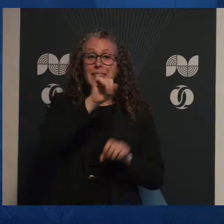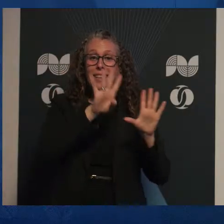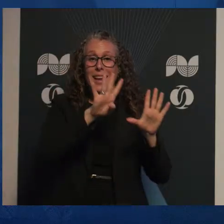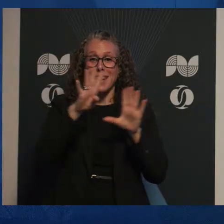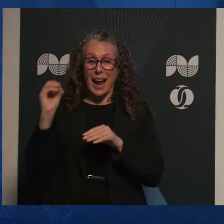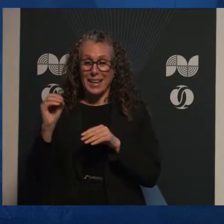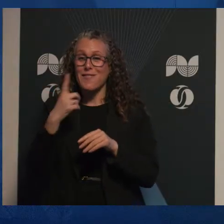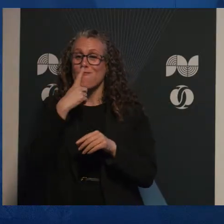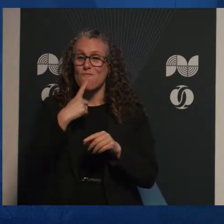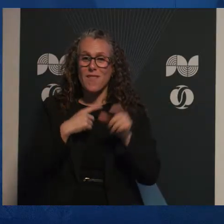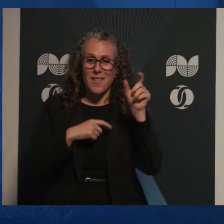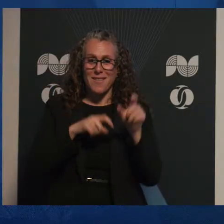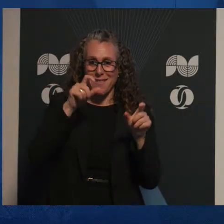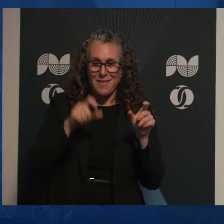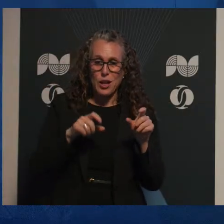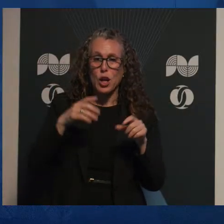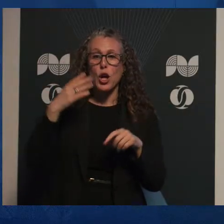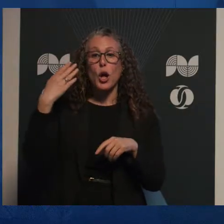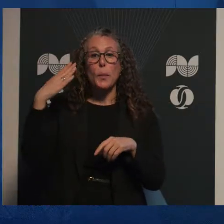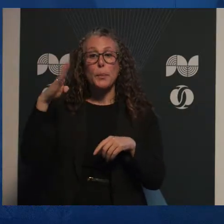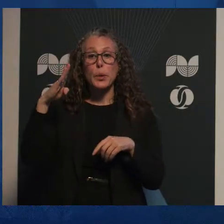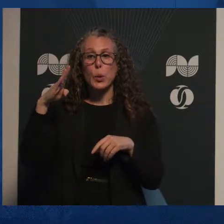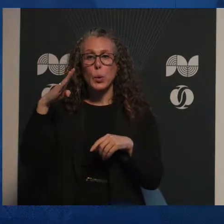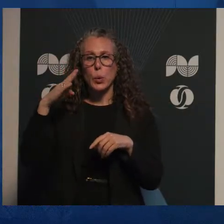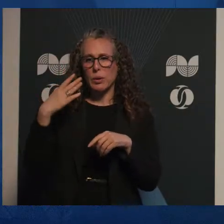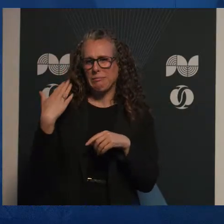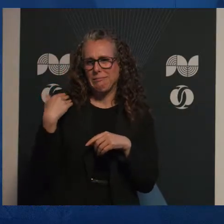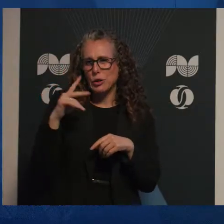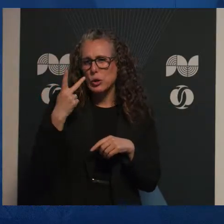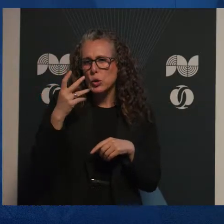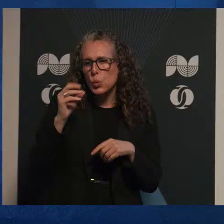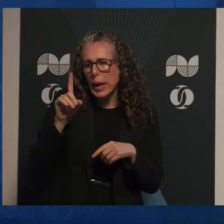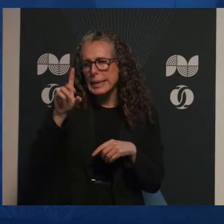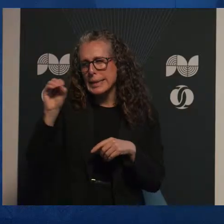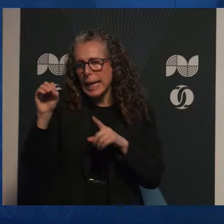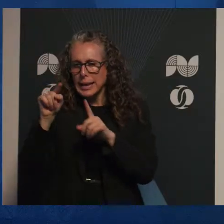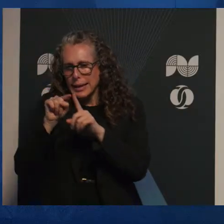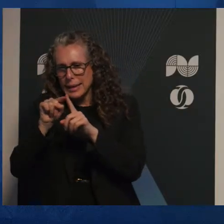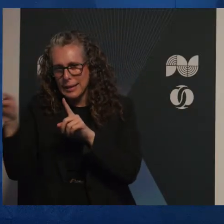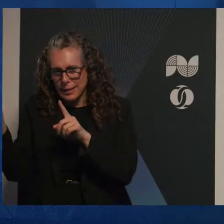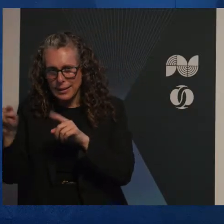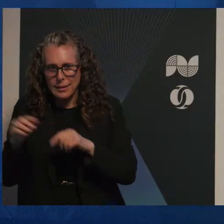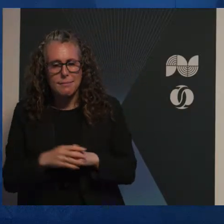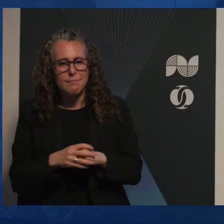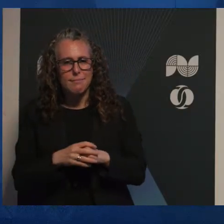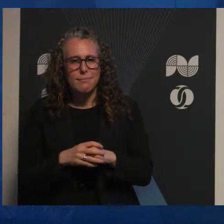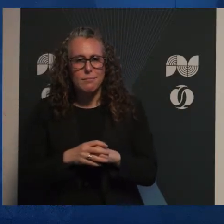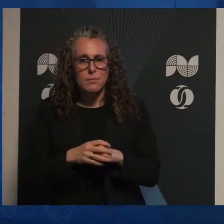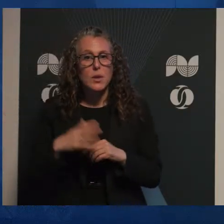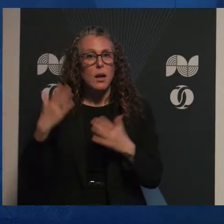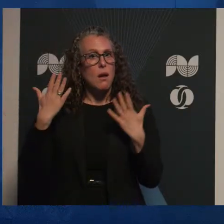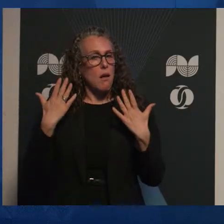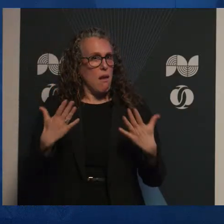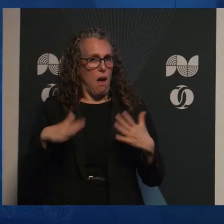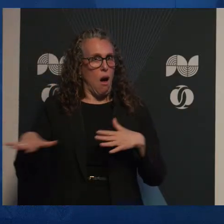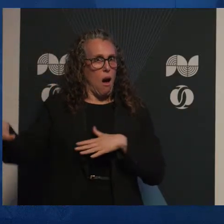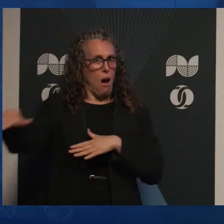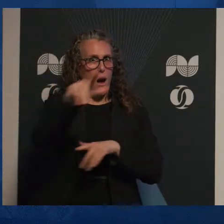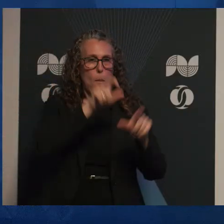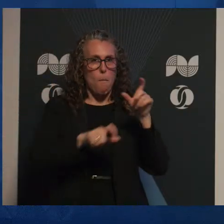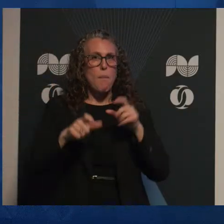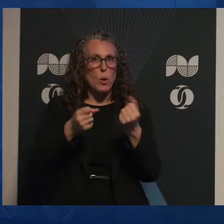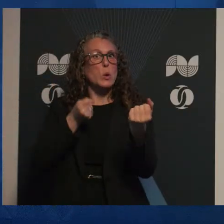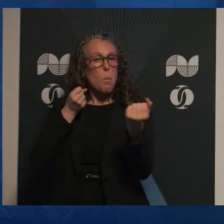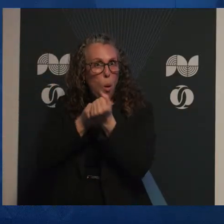bars are the late 2010s. And we see that the support for state ownership has gone up quite significantly,